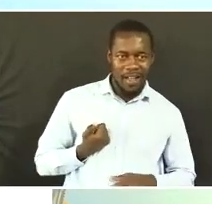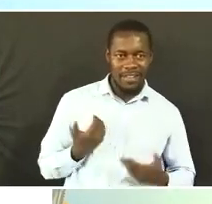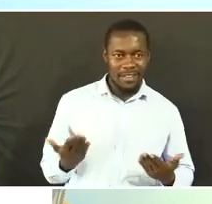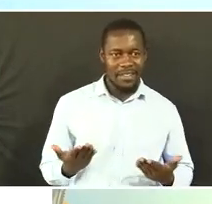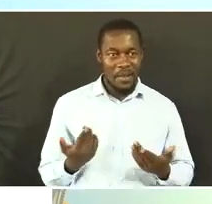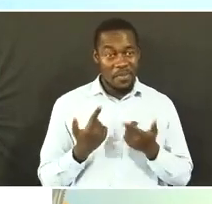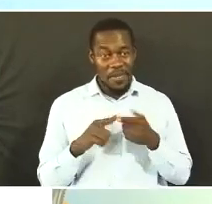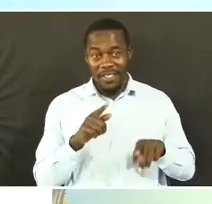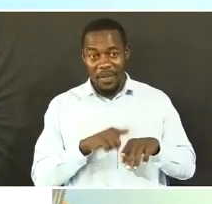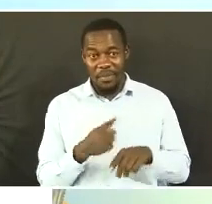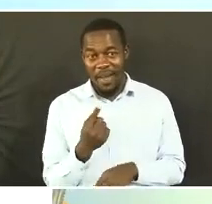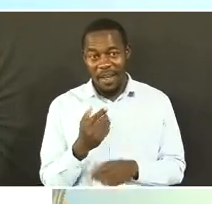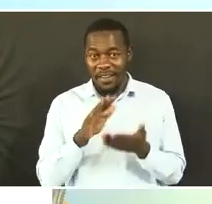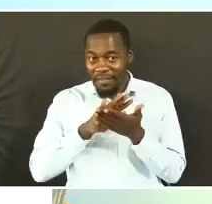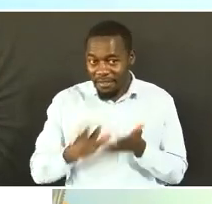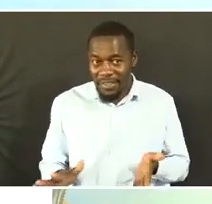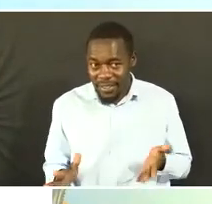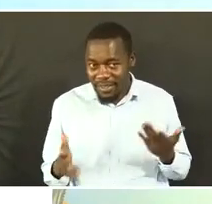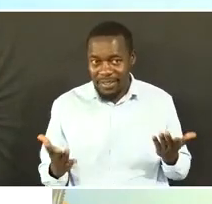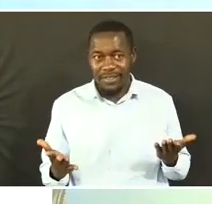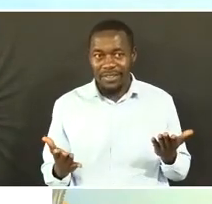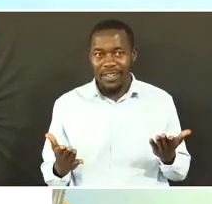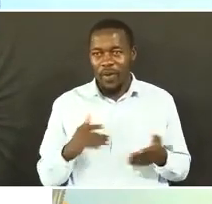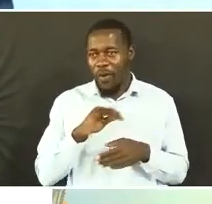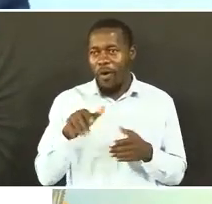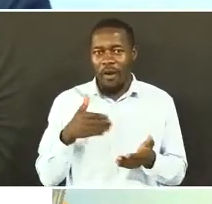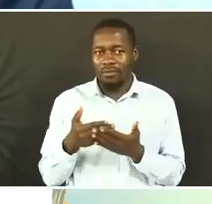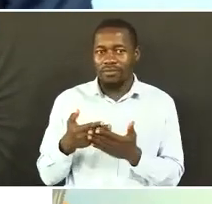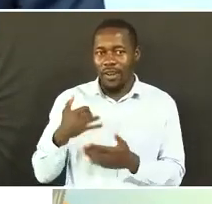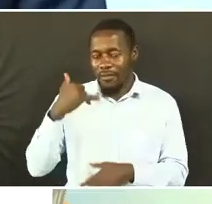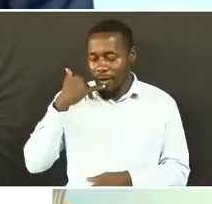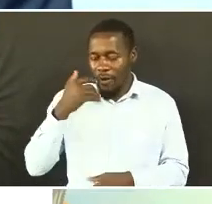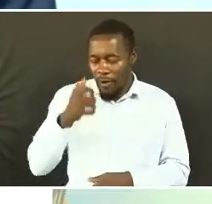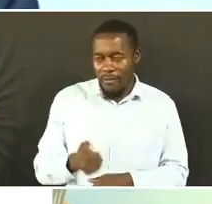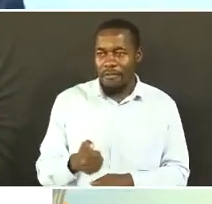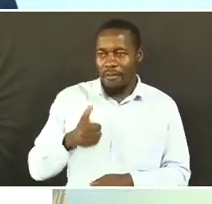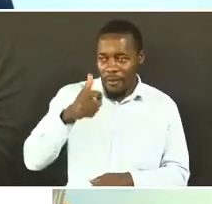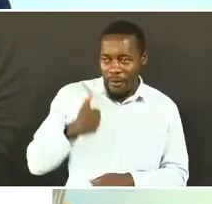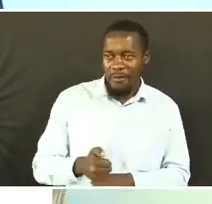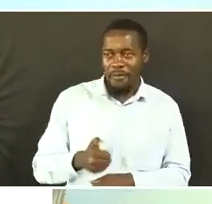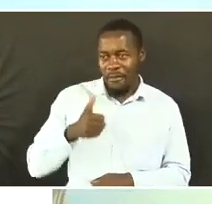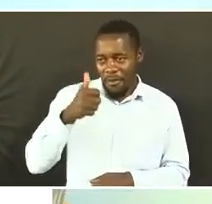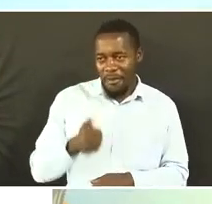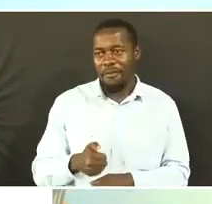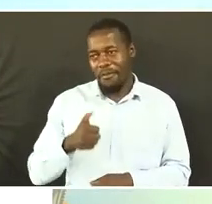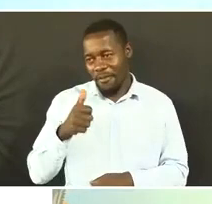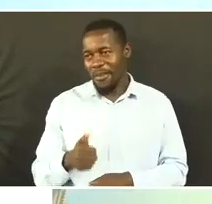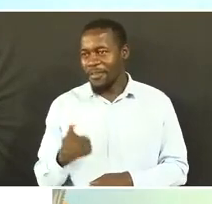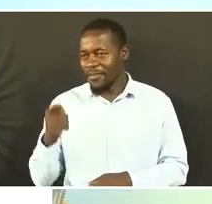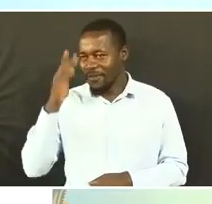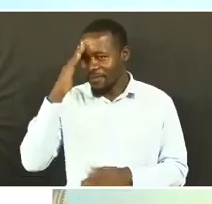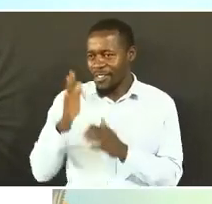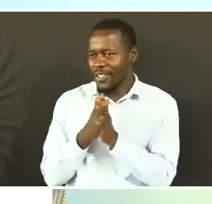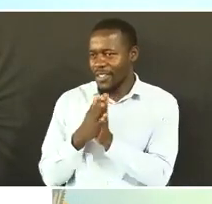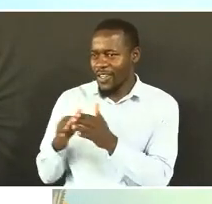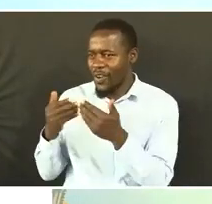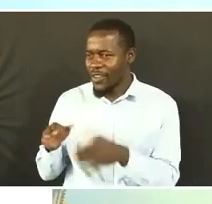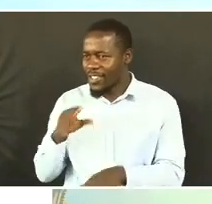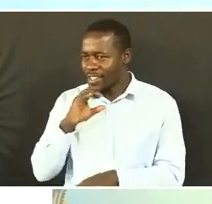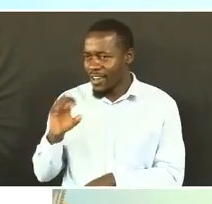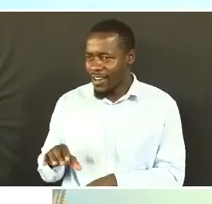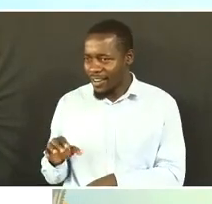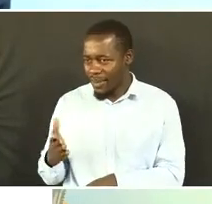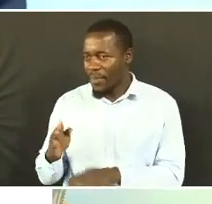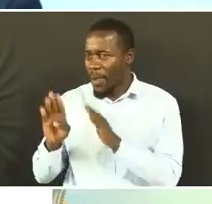not hear us. That health challenge would have not been so bad. We told him that you can never... I begged